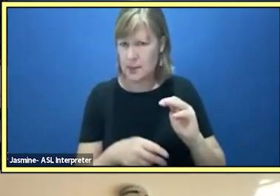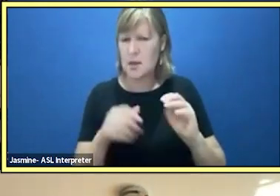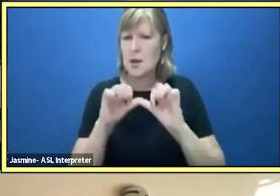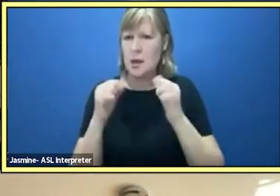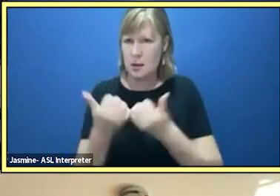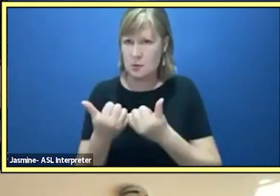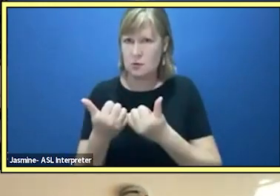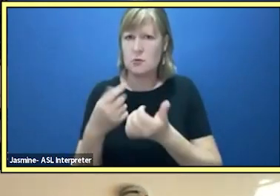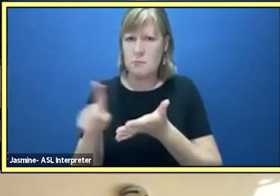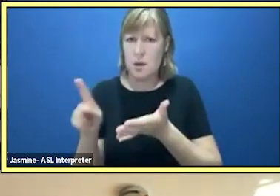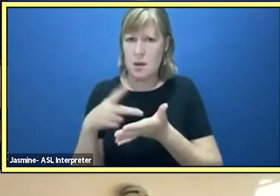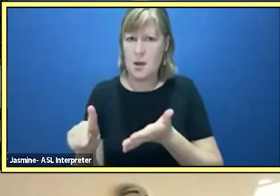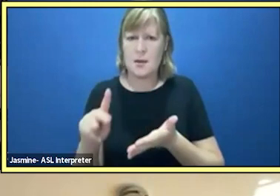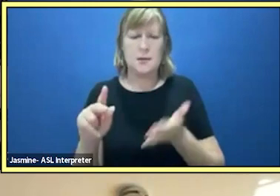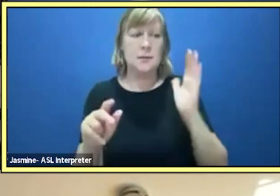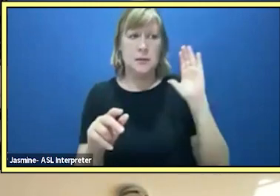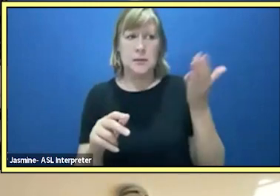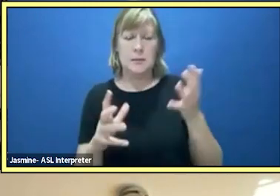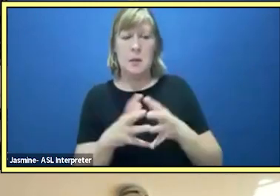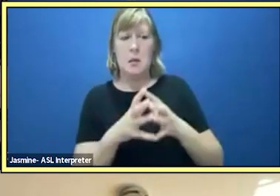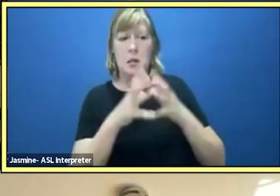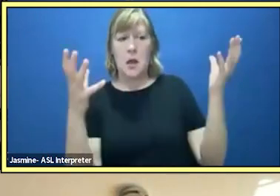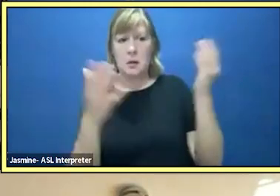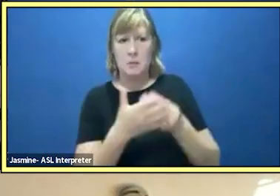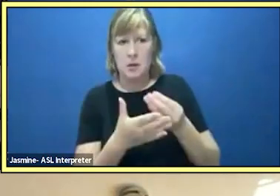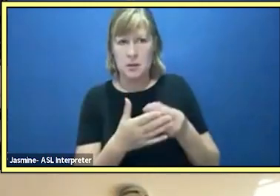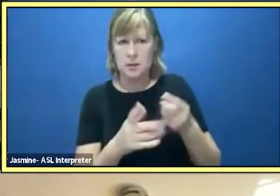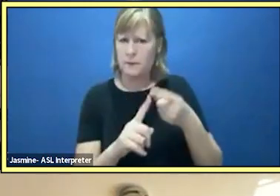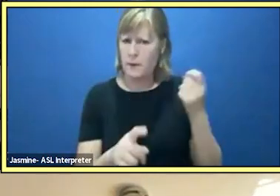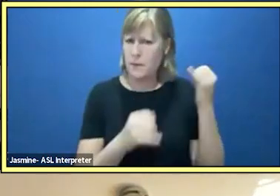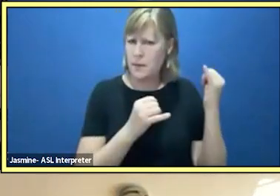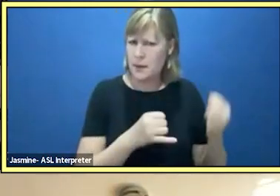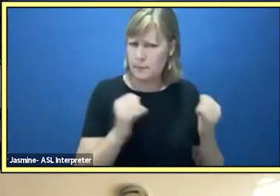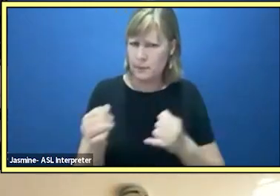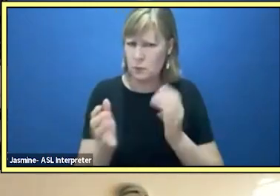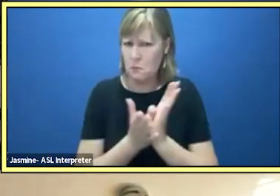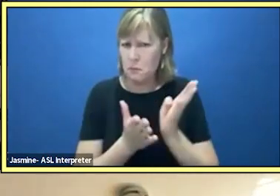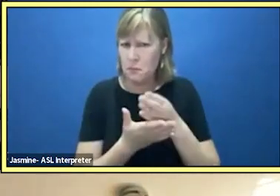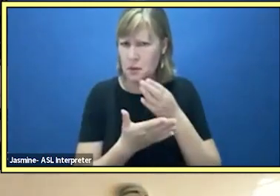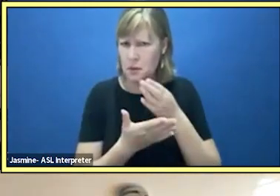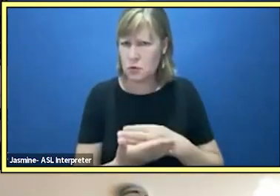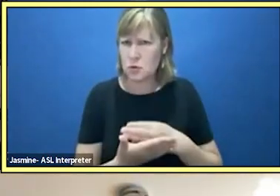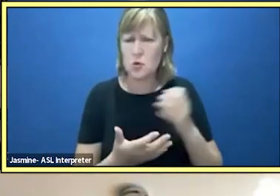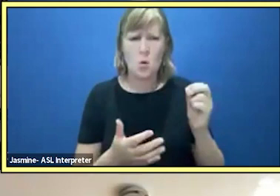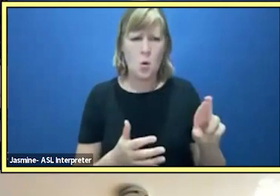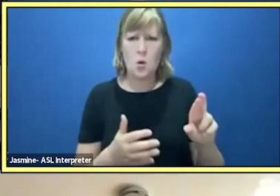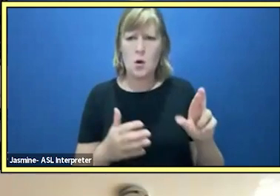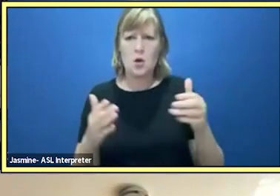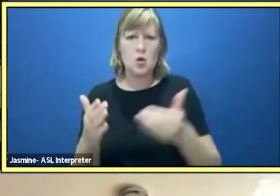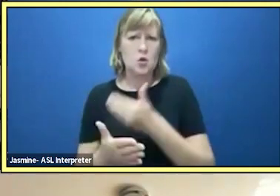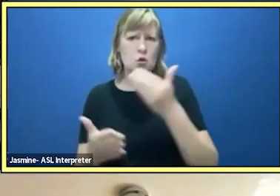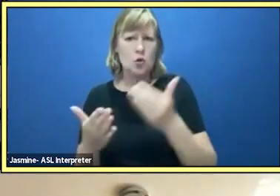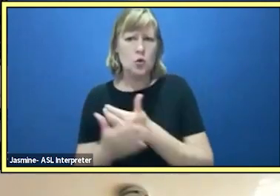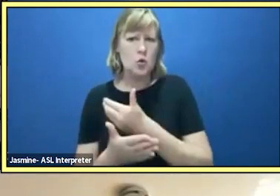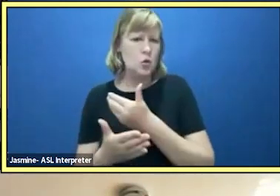And is it coming out of the individual budget? Is it a whole nother layer of bureaucratic funding or what? So